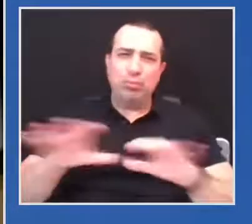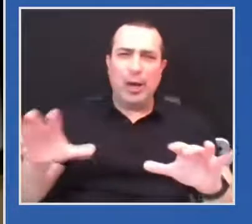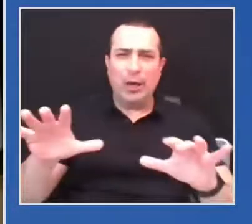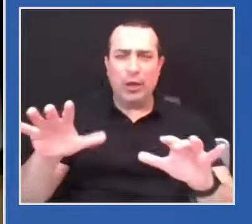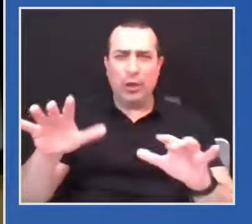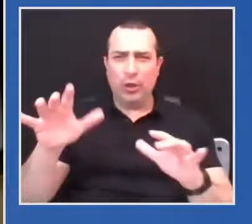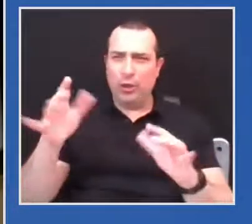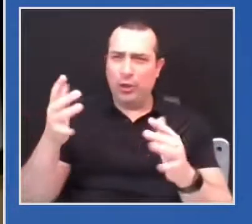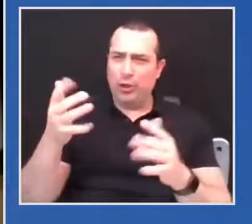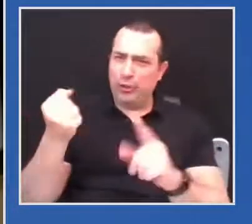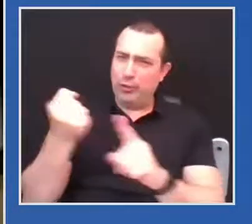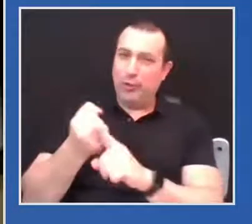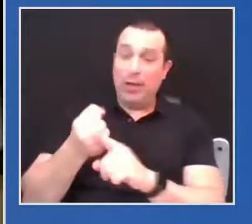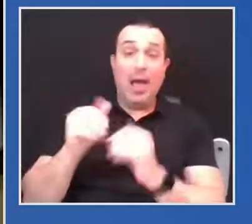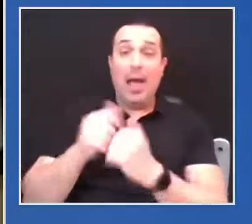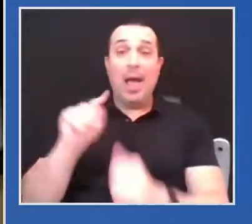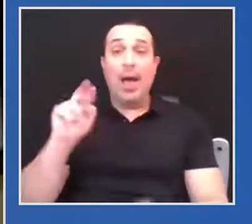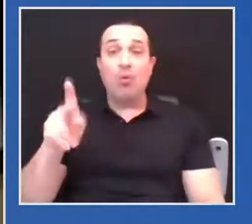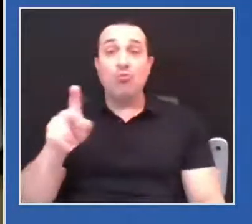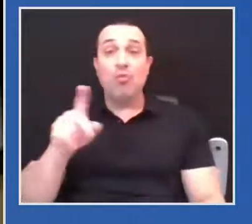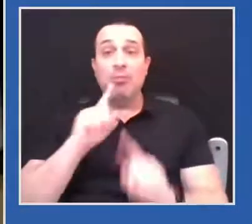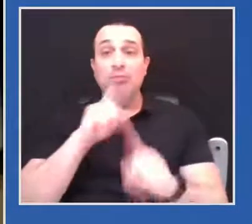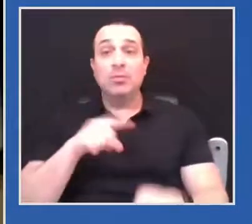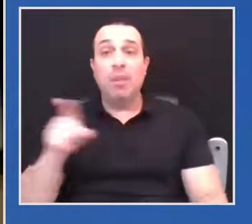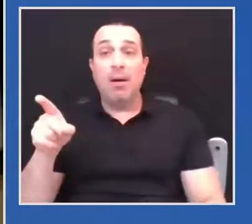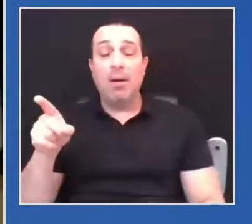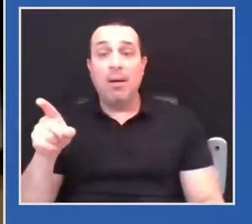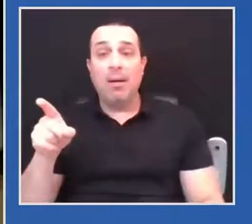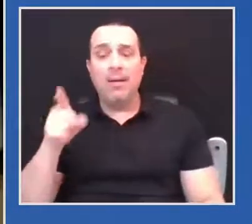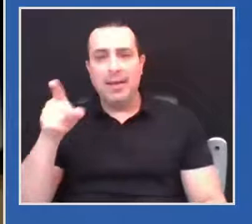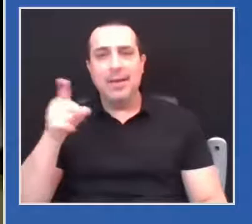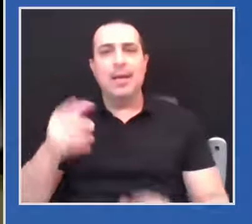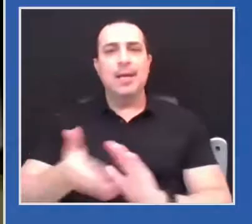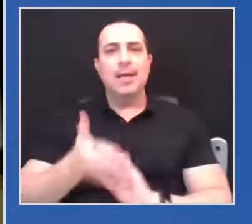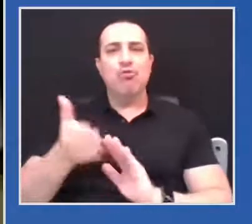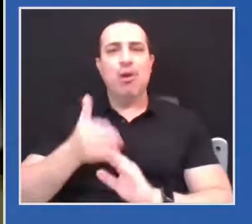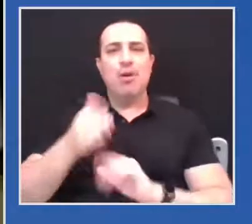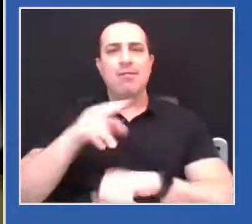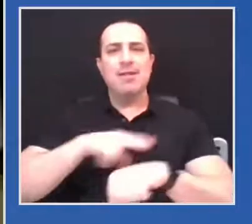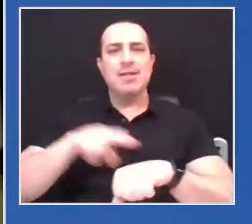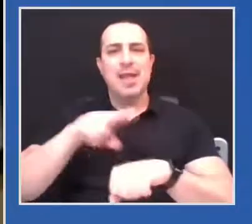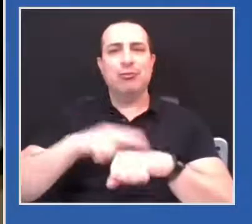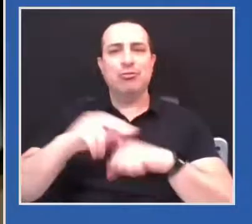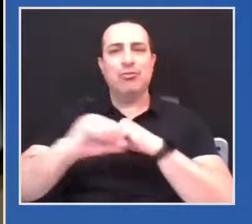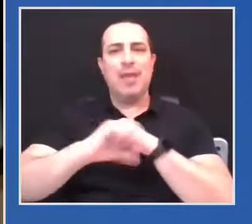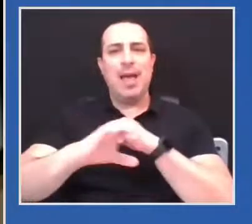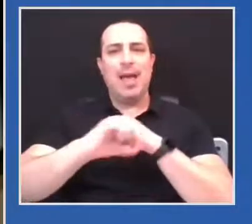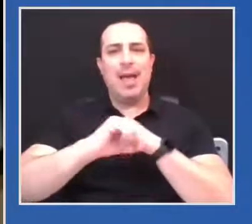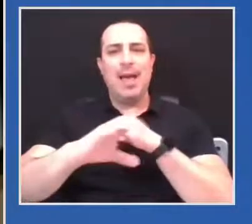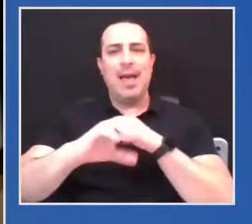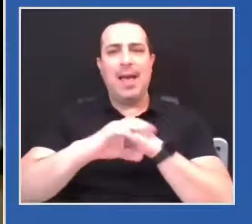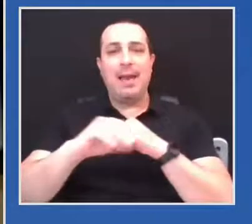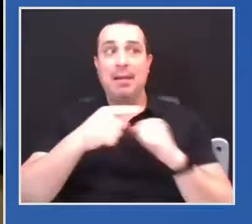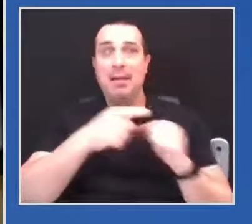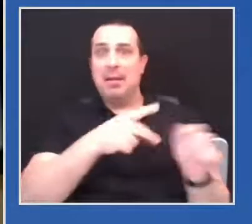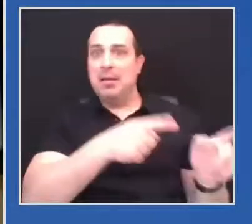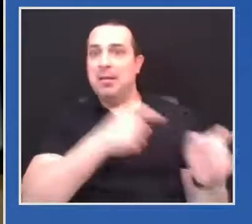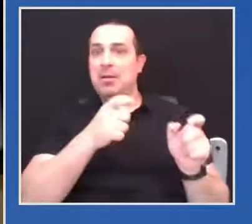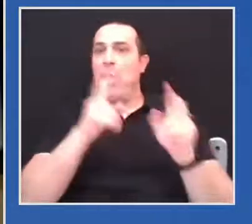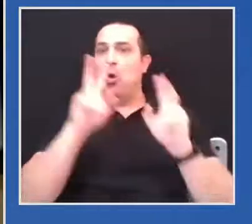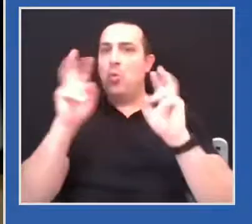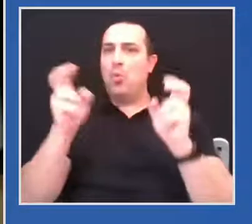How is Trump responding? He's running a national ad quoting Dr. Fauci out of